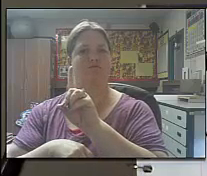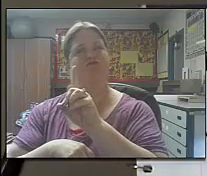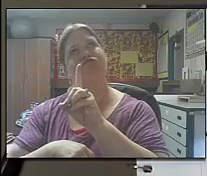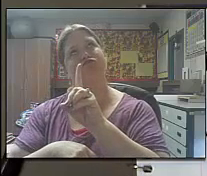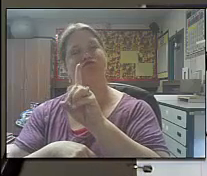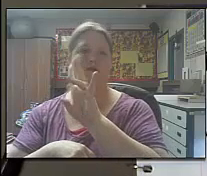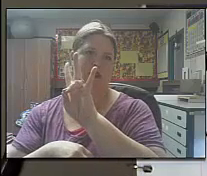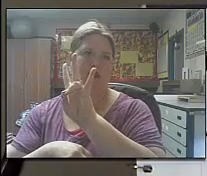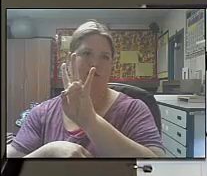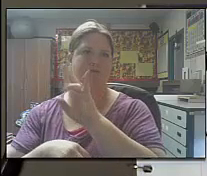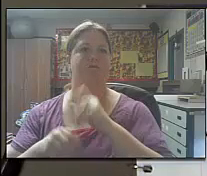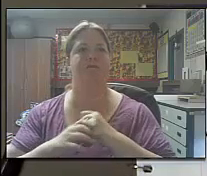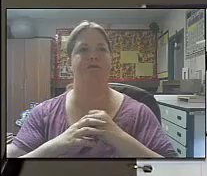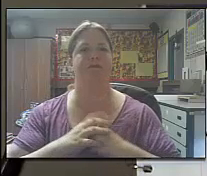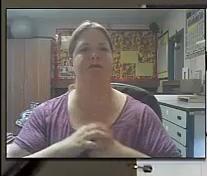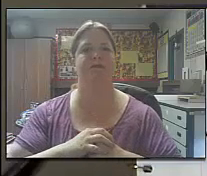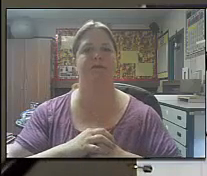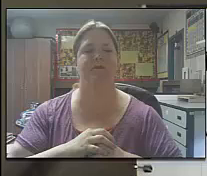7.